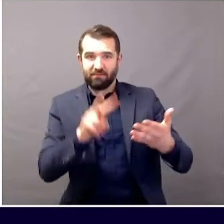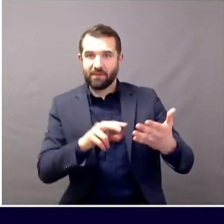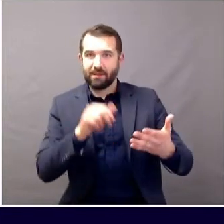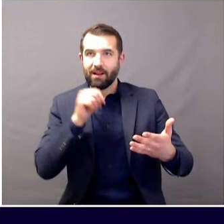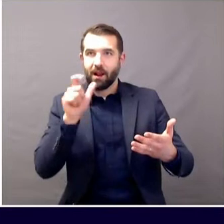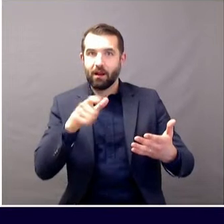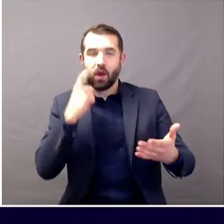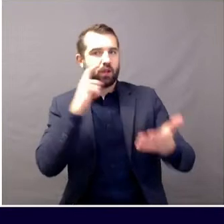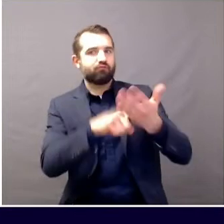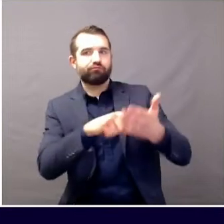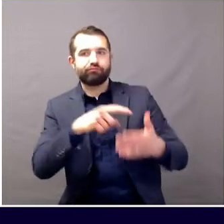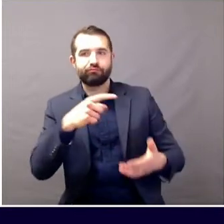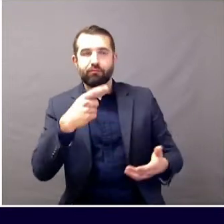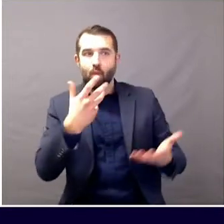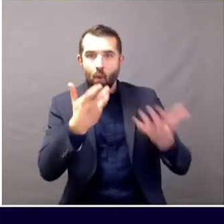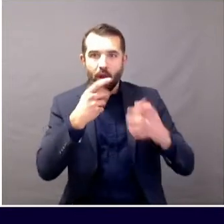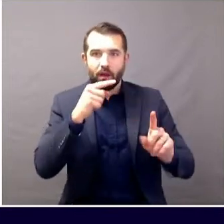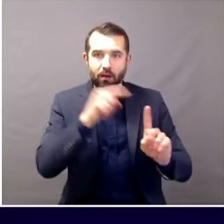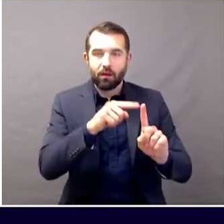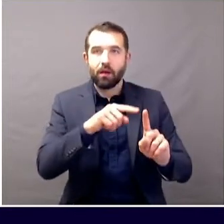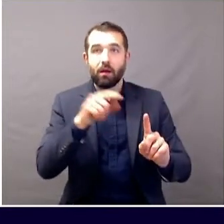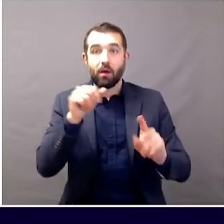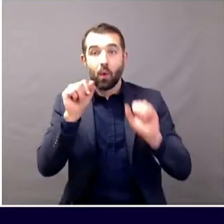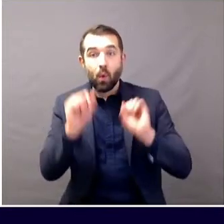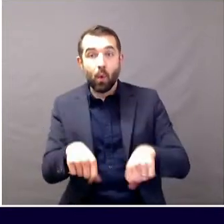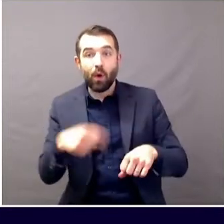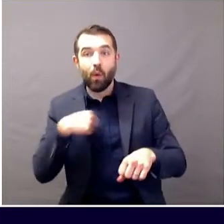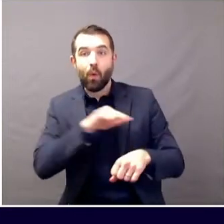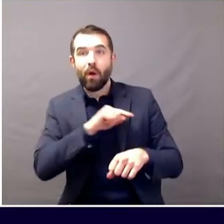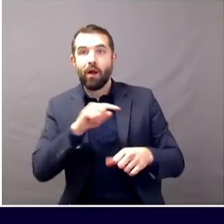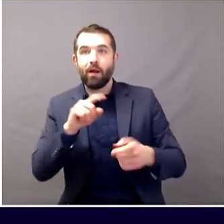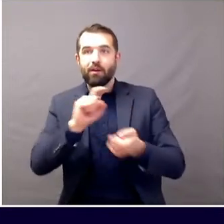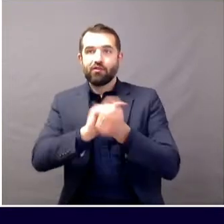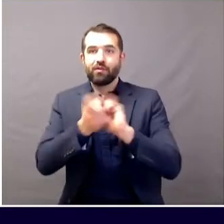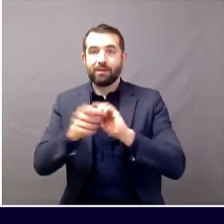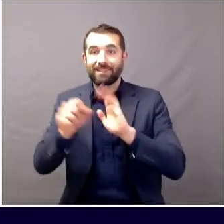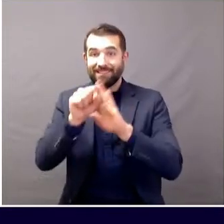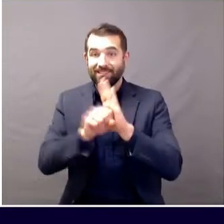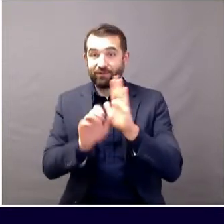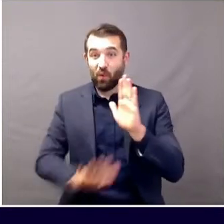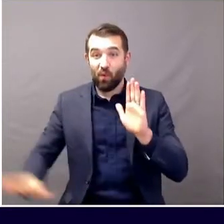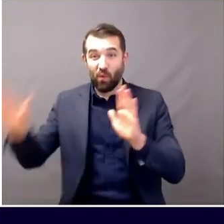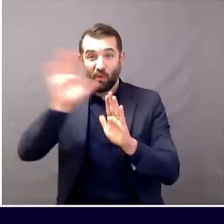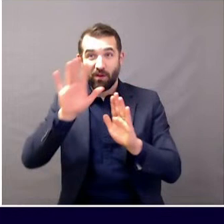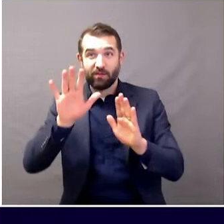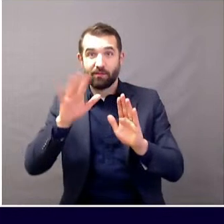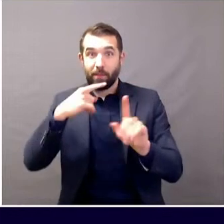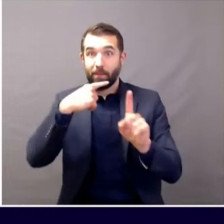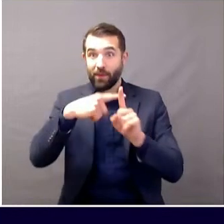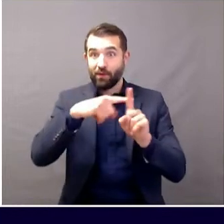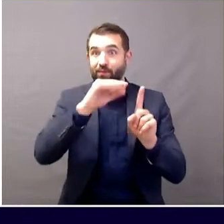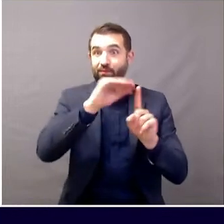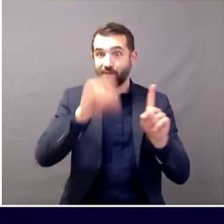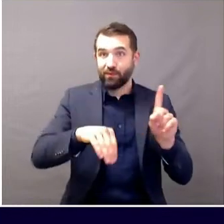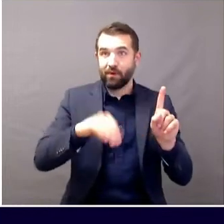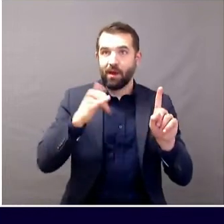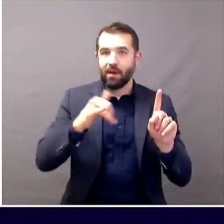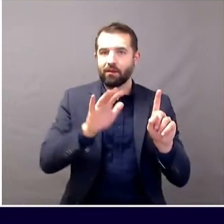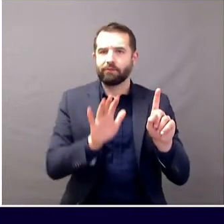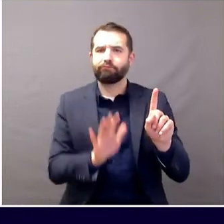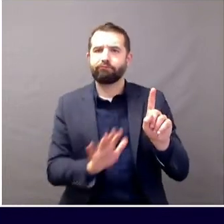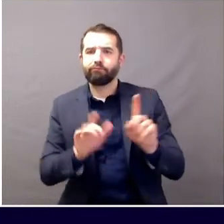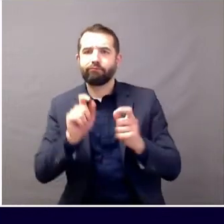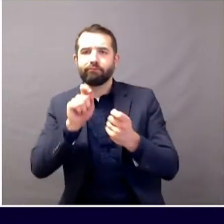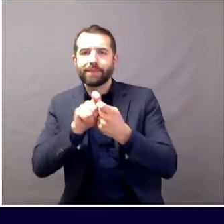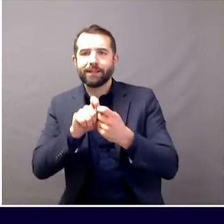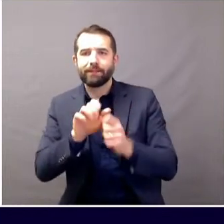people are really wondering what's happening in their specific county, in their specific community. Is there any way we can see that? Sure. So Emily, as to the